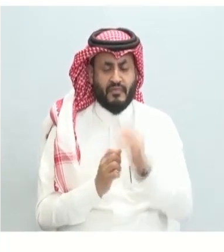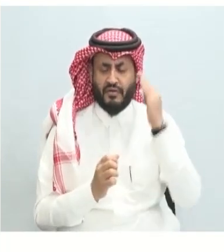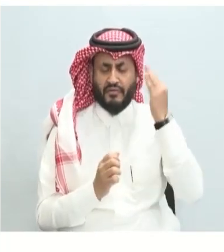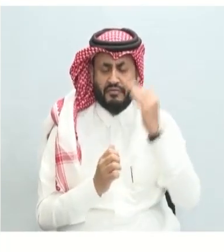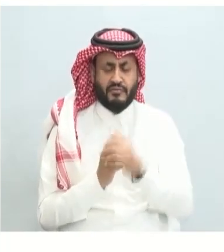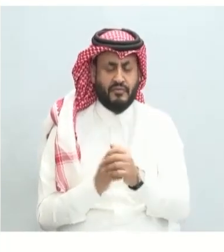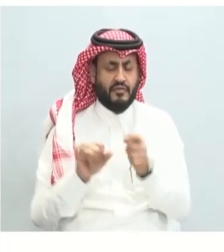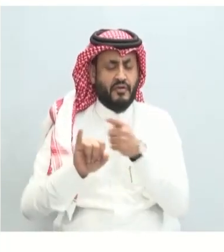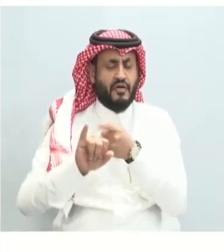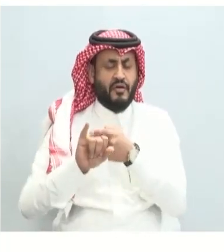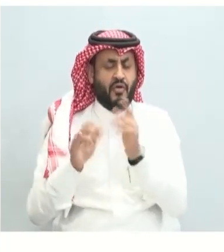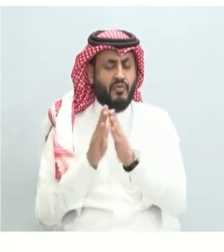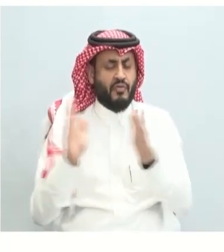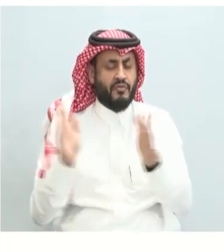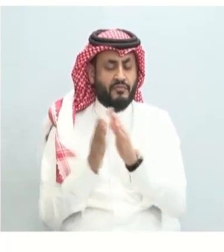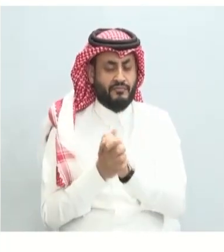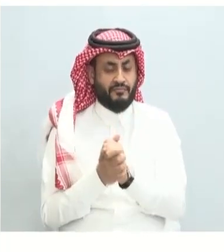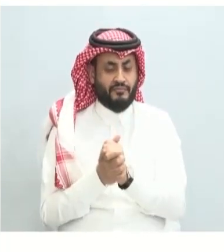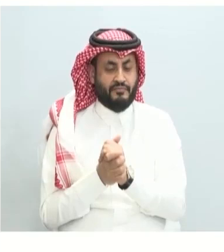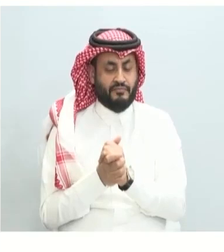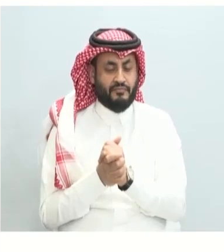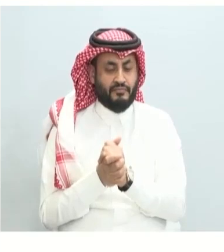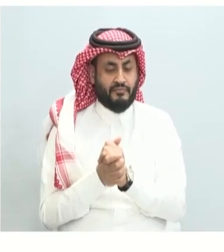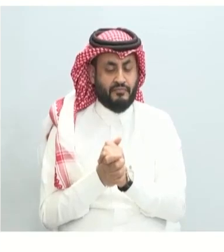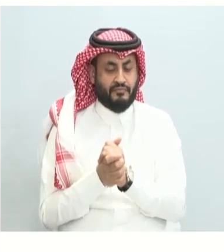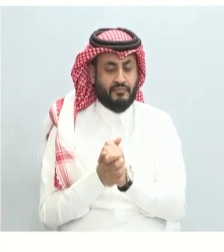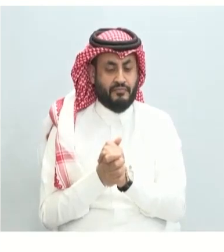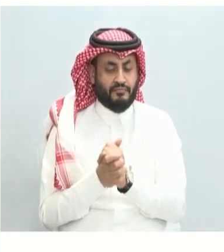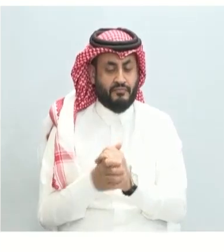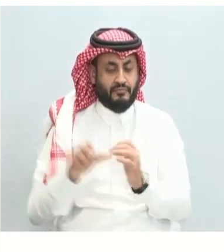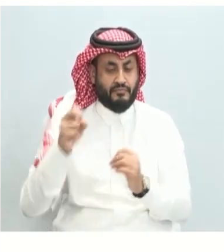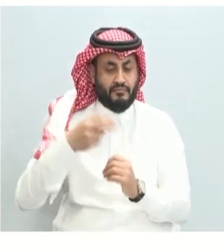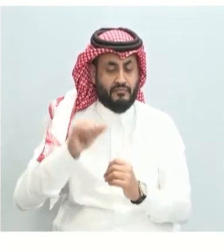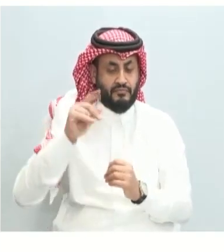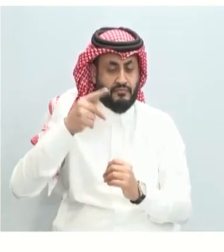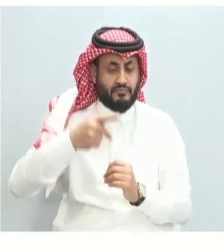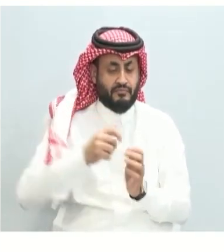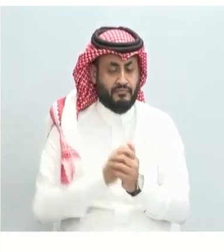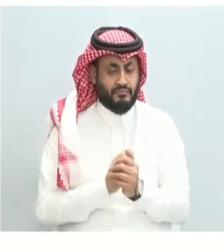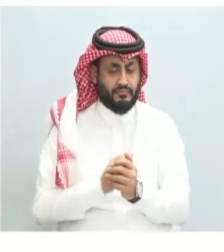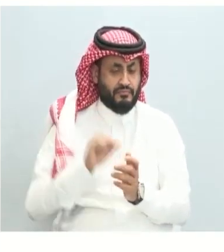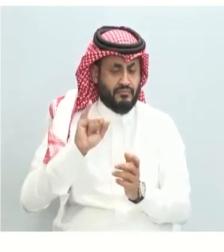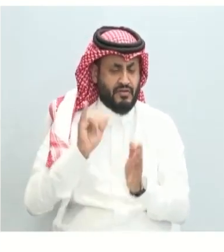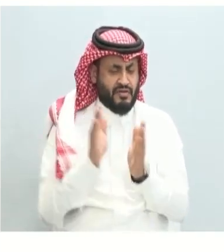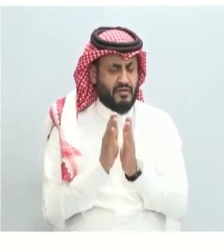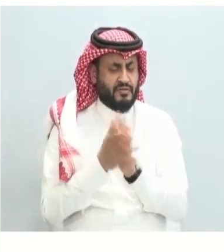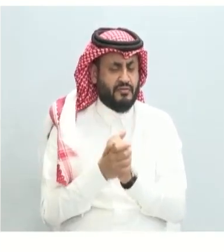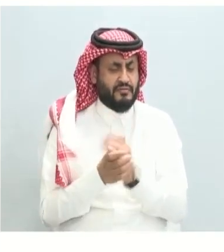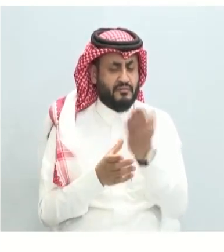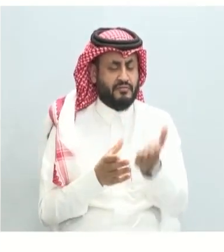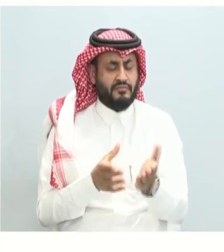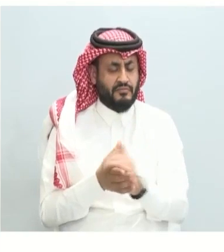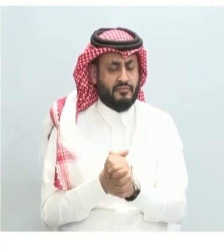have the first one, or the first word we have is ship. Ship. Is